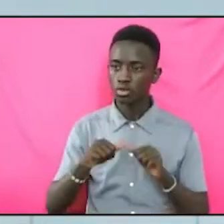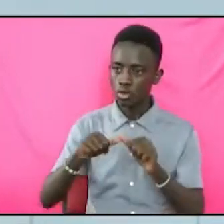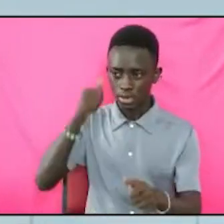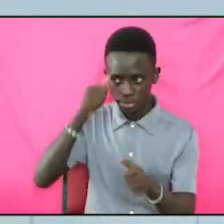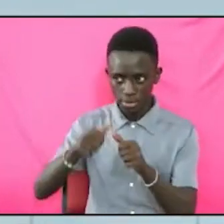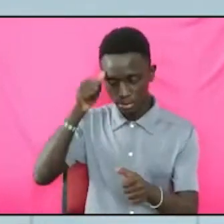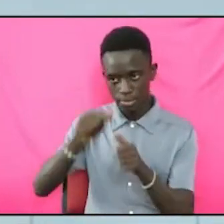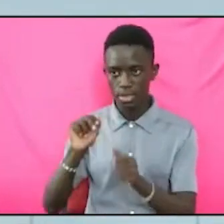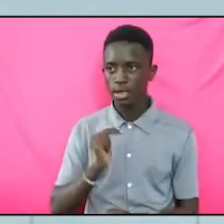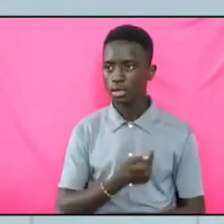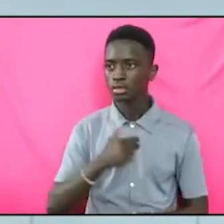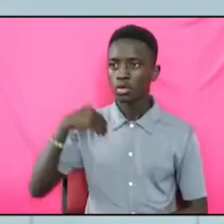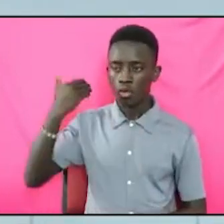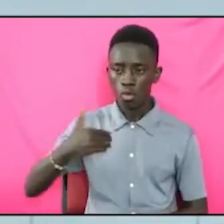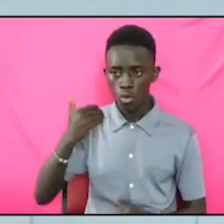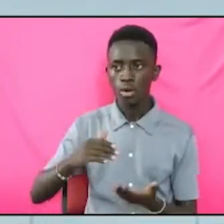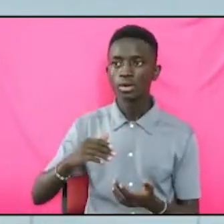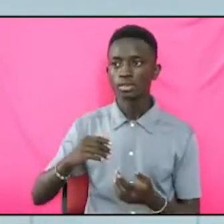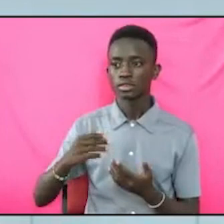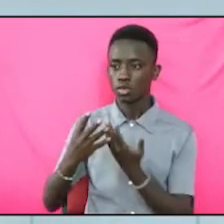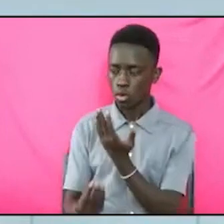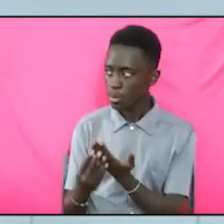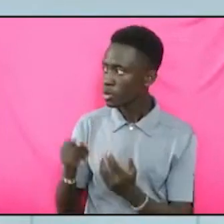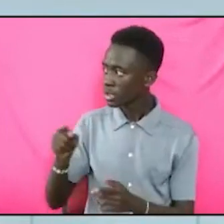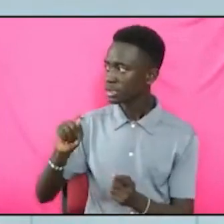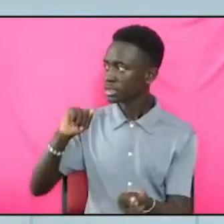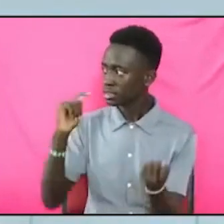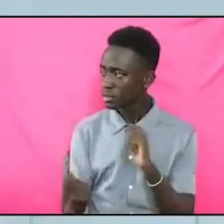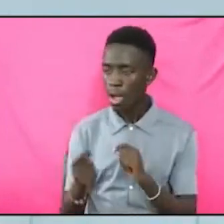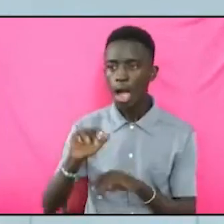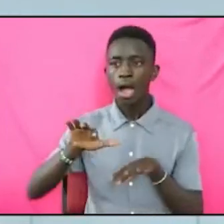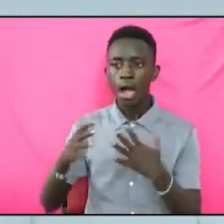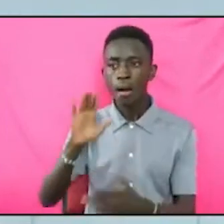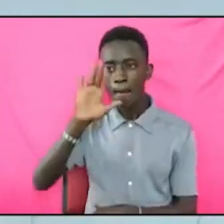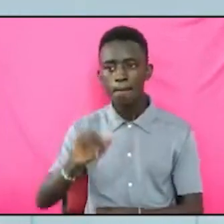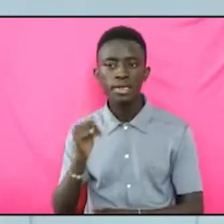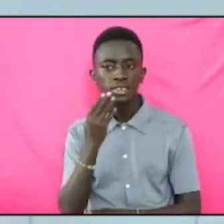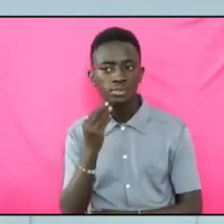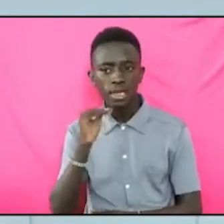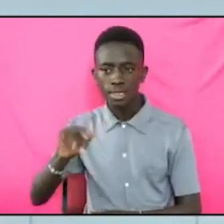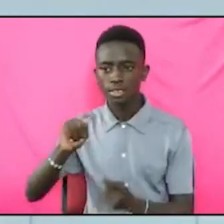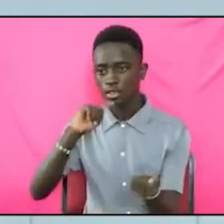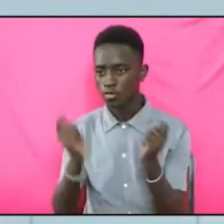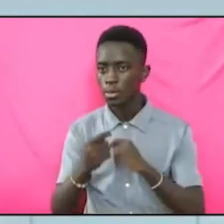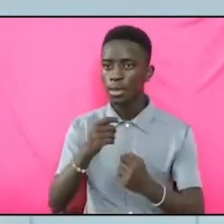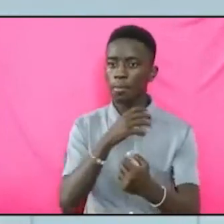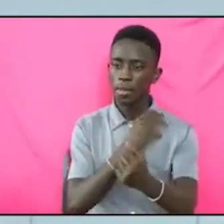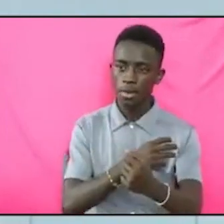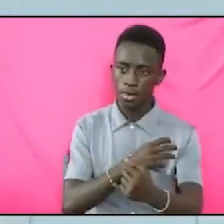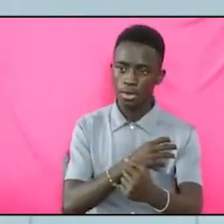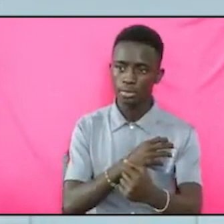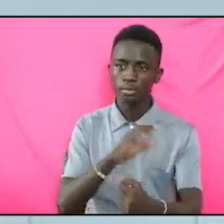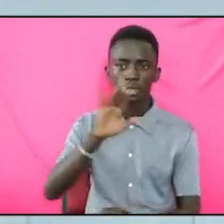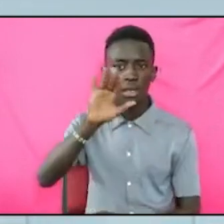always embrace this transformation by experiencing that transforming power,